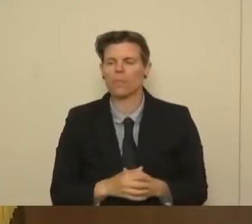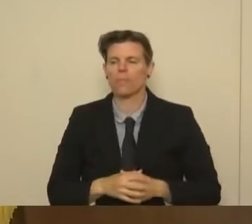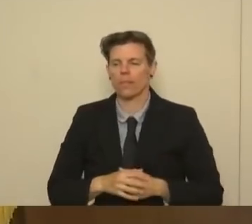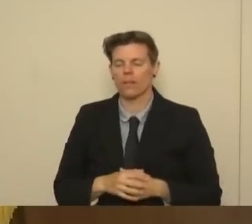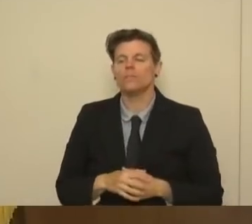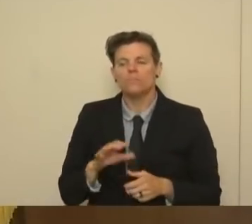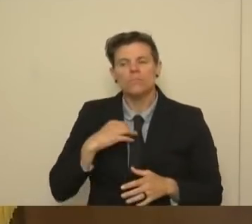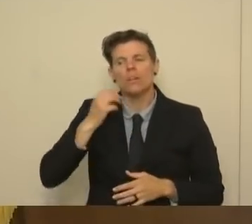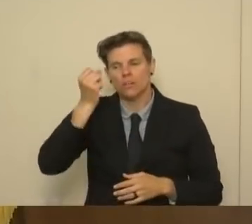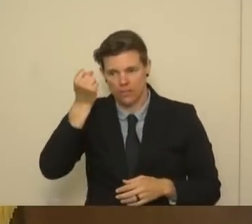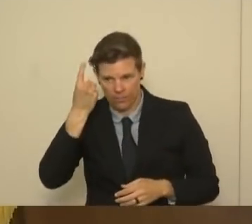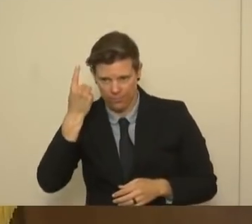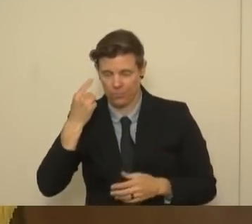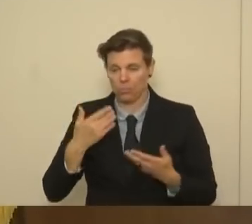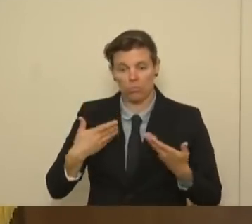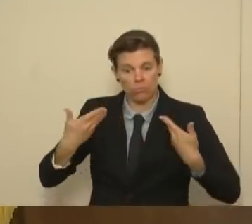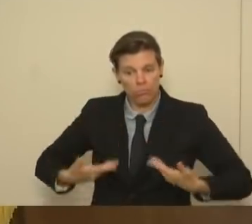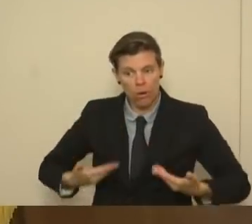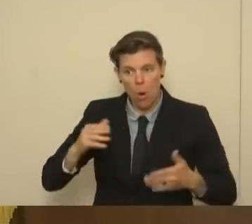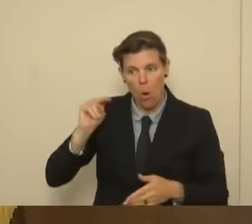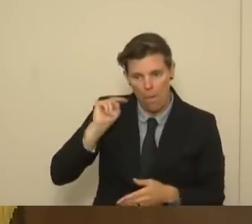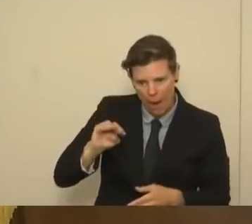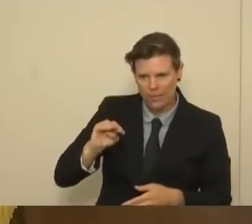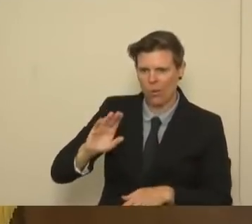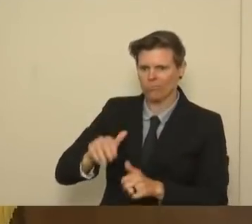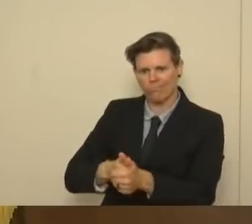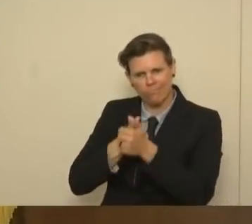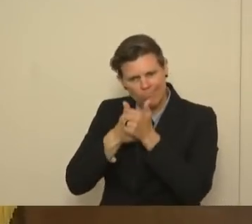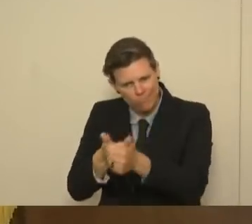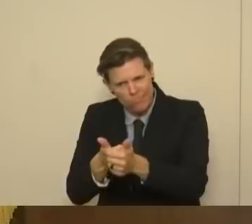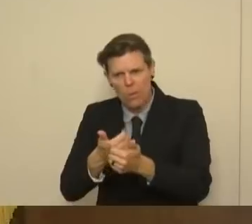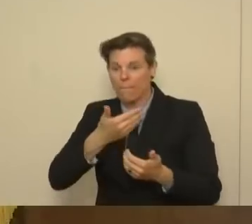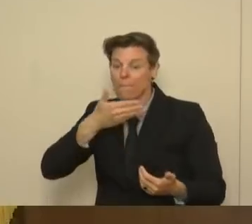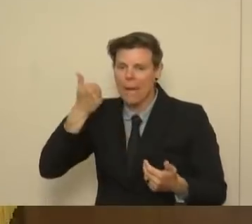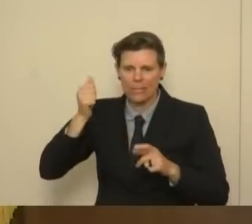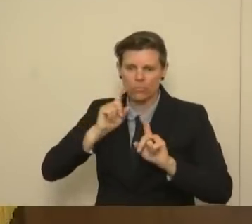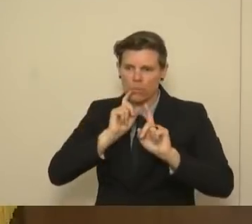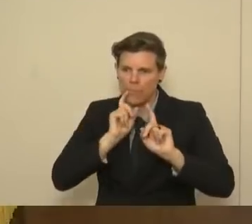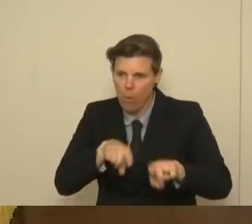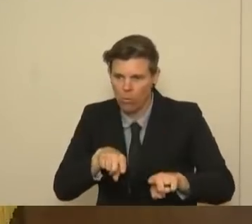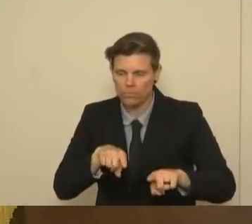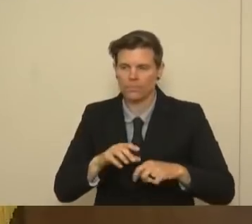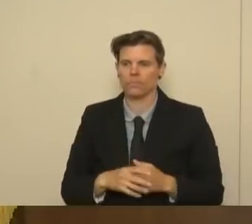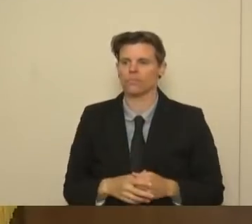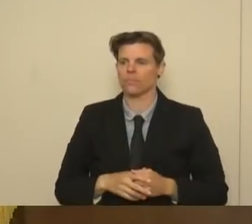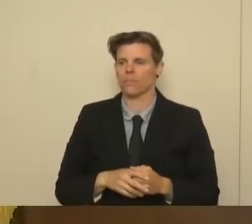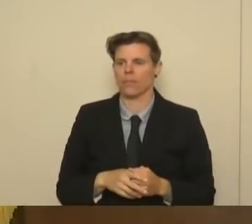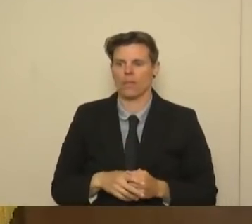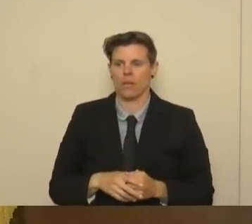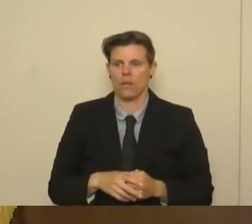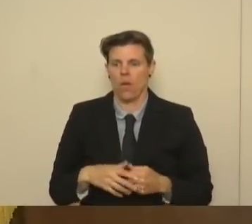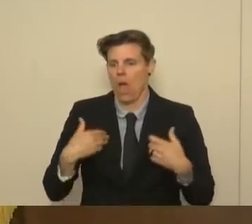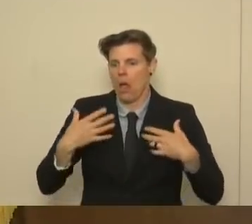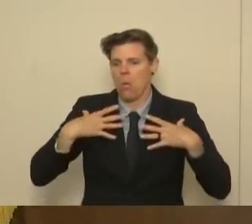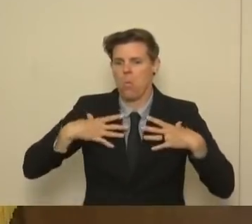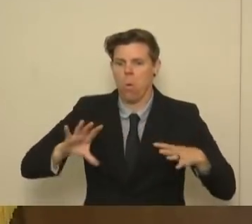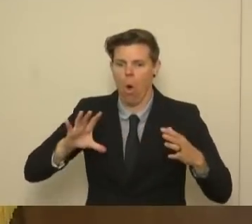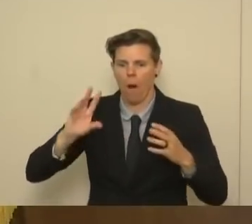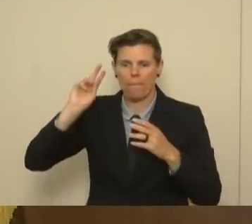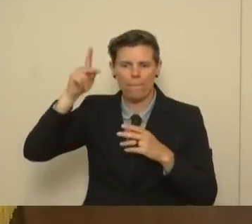reporting, can make adjustments in the way that we should. I don't want to be politicizing between the CDC and HHS and the federal